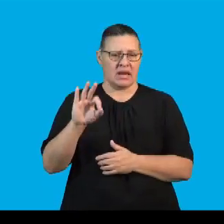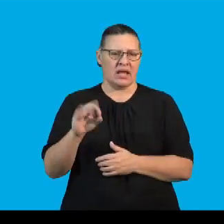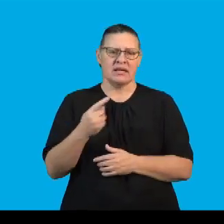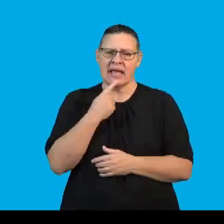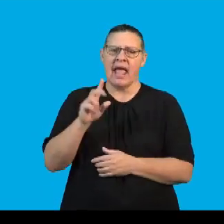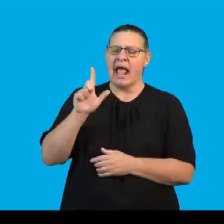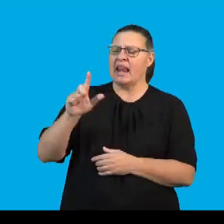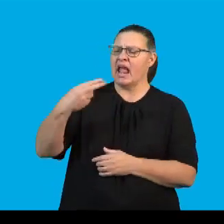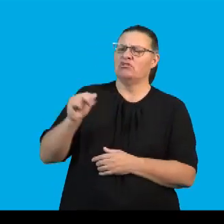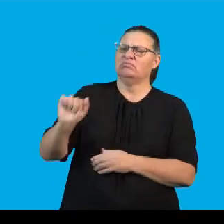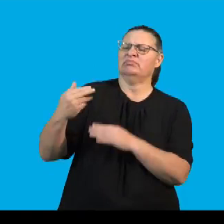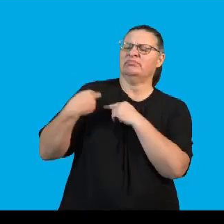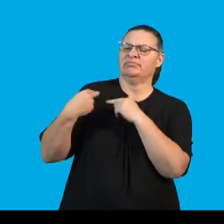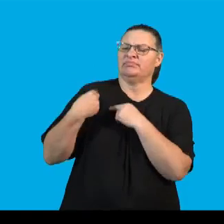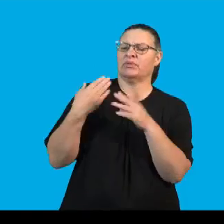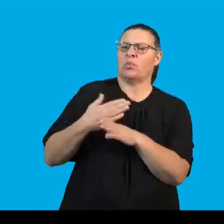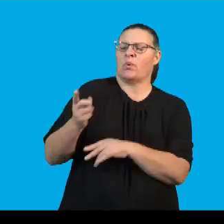one function of LH.